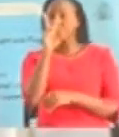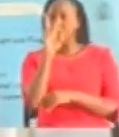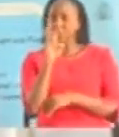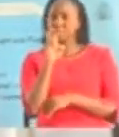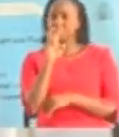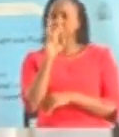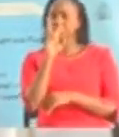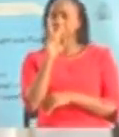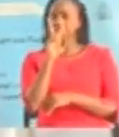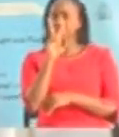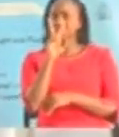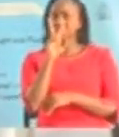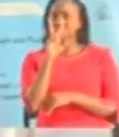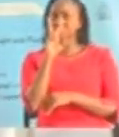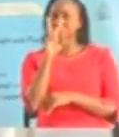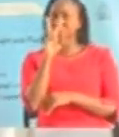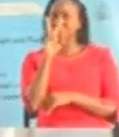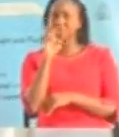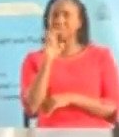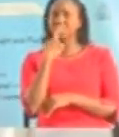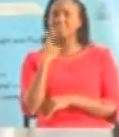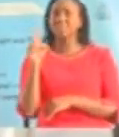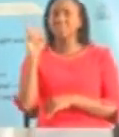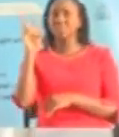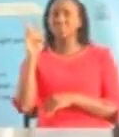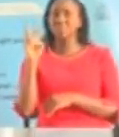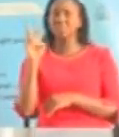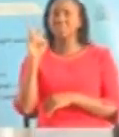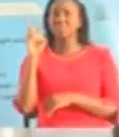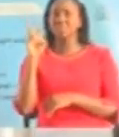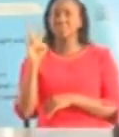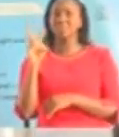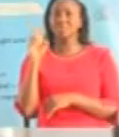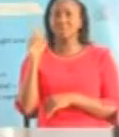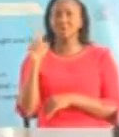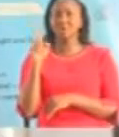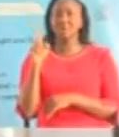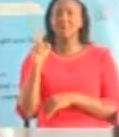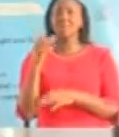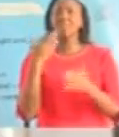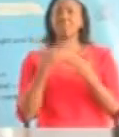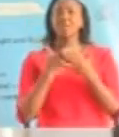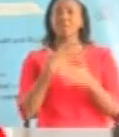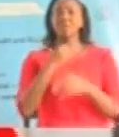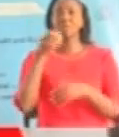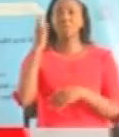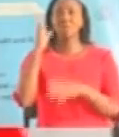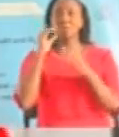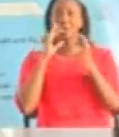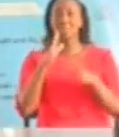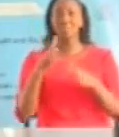2021-2022. Thank you and God bless you richly. Asante sana.